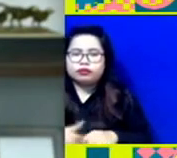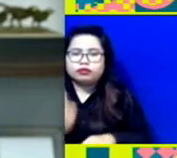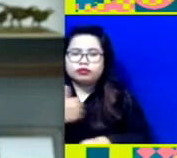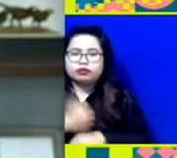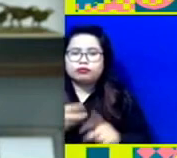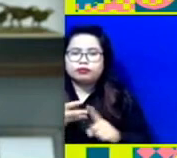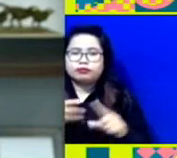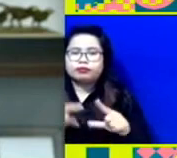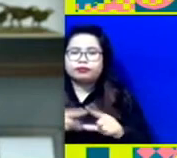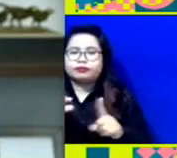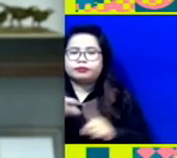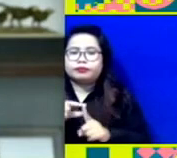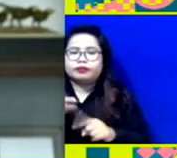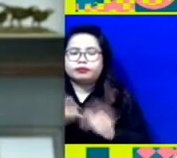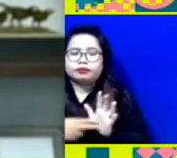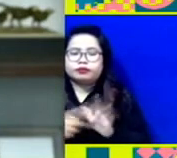Atmojo,